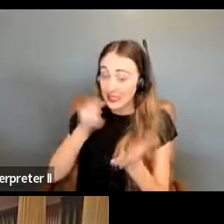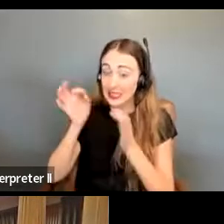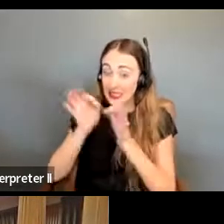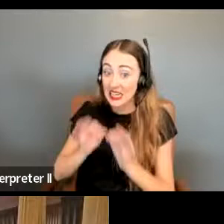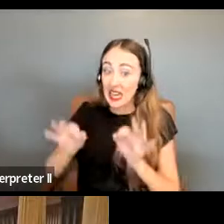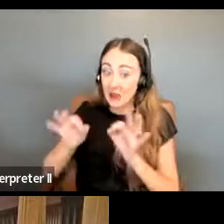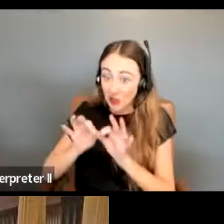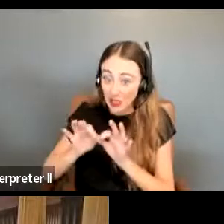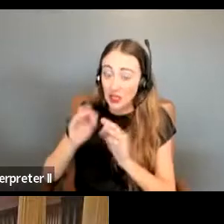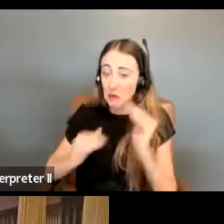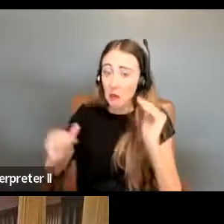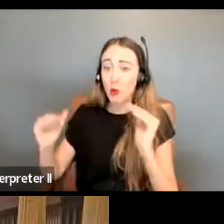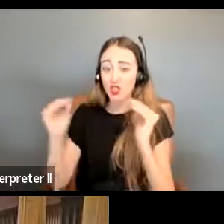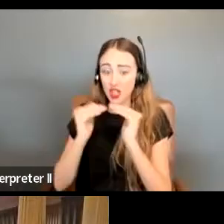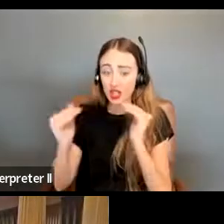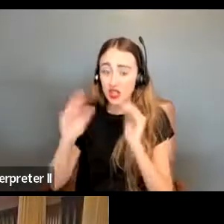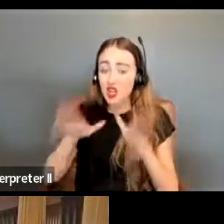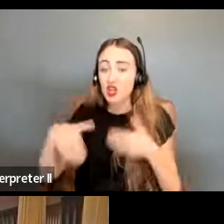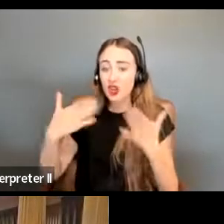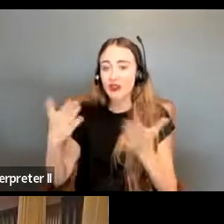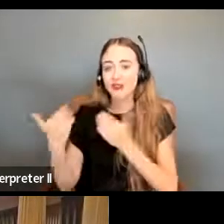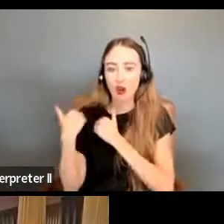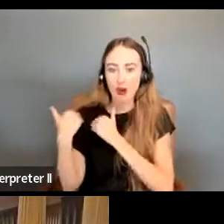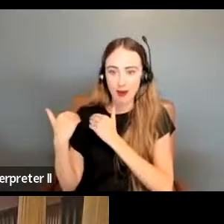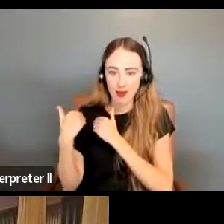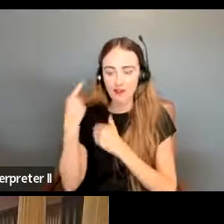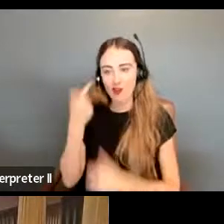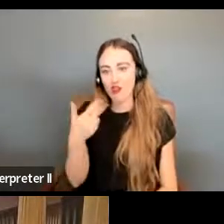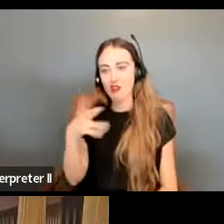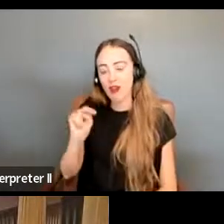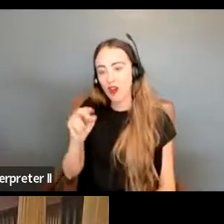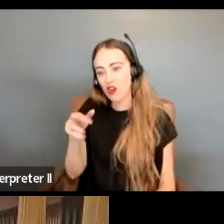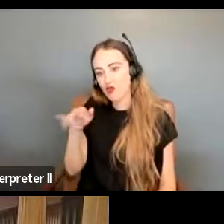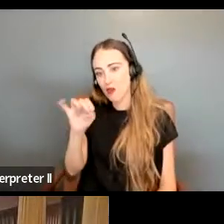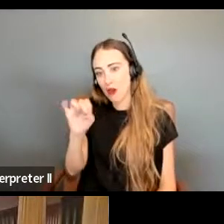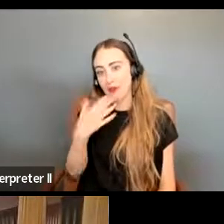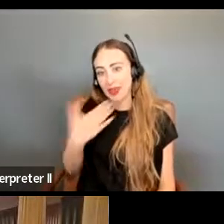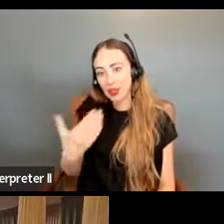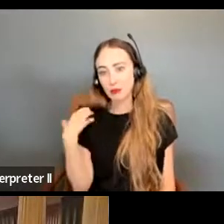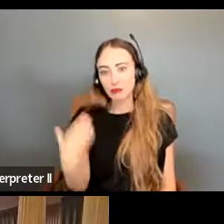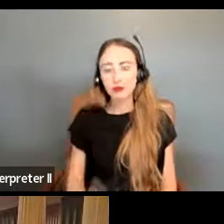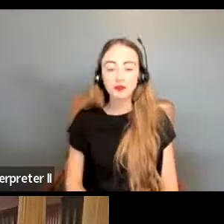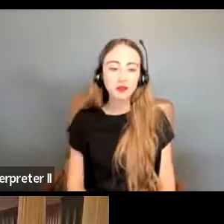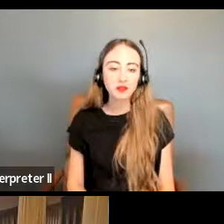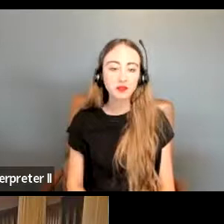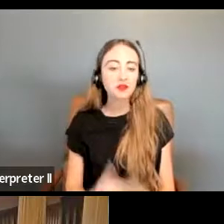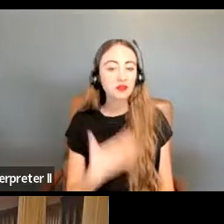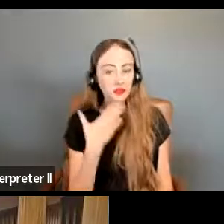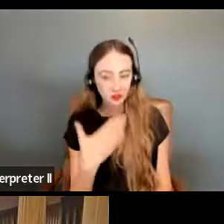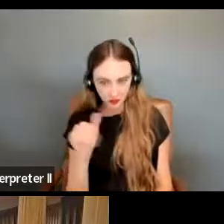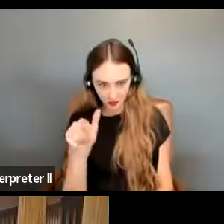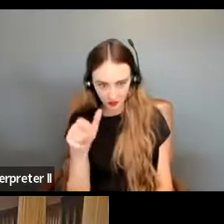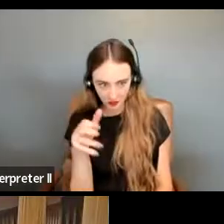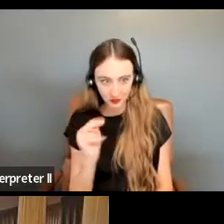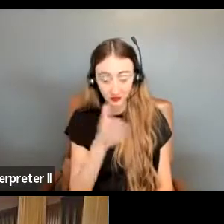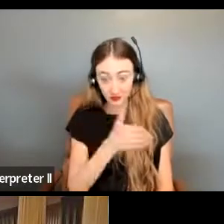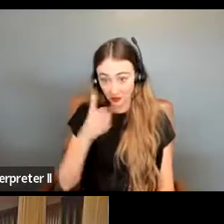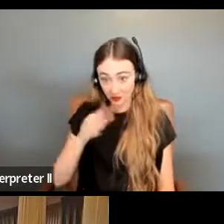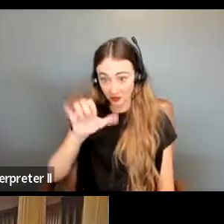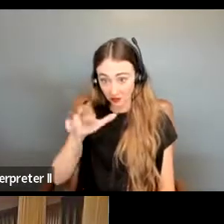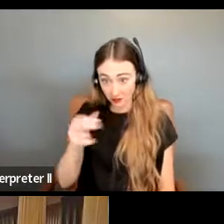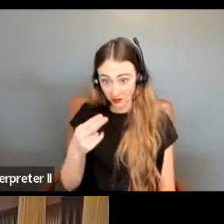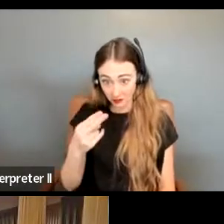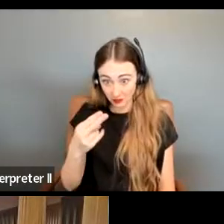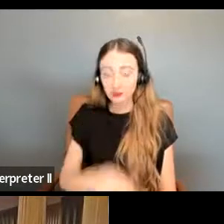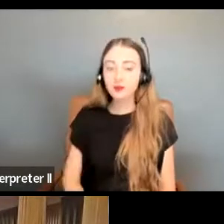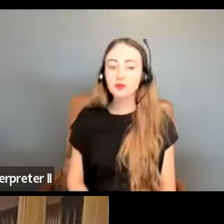and proportionally creates accountability for gun crimes. Thank you, Mr. Chair. Thank you, Chair. Councilmember Allen. Councilmember Fay. Thank you,